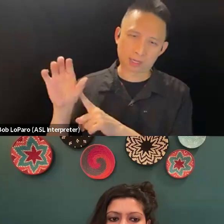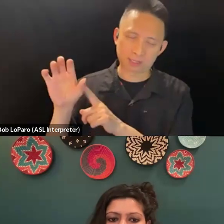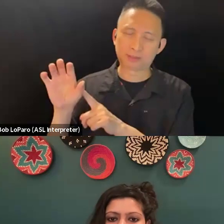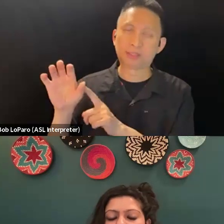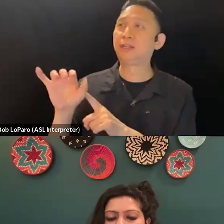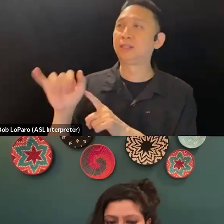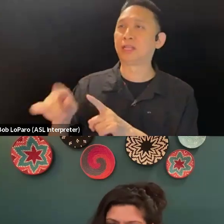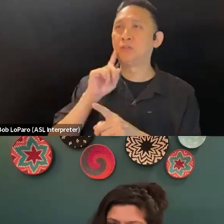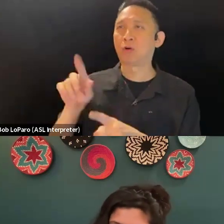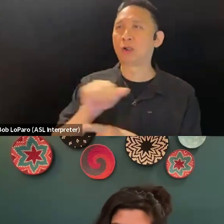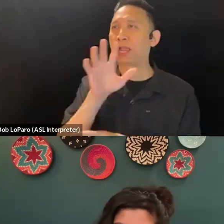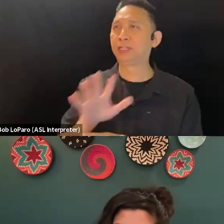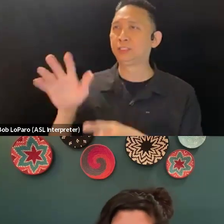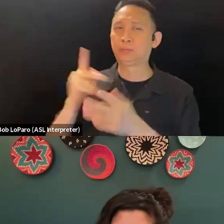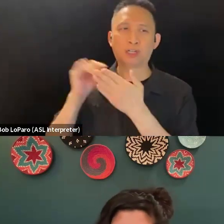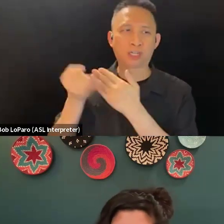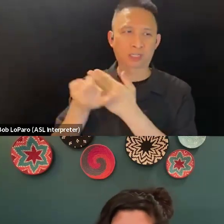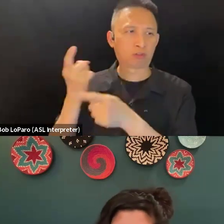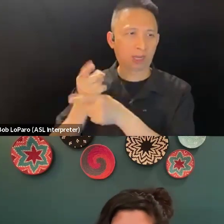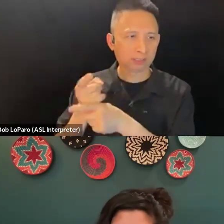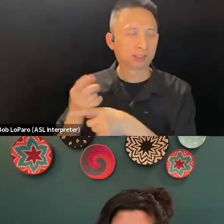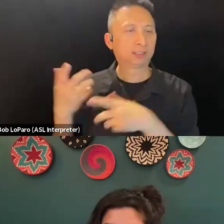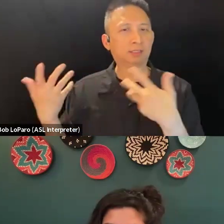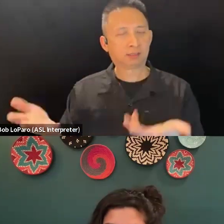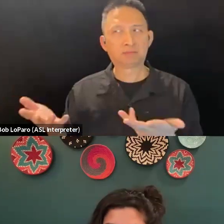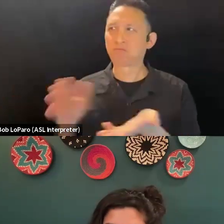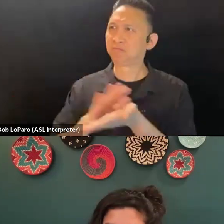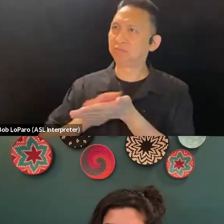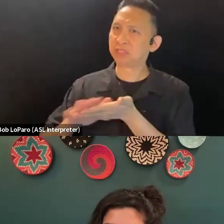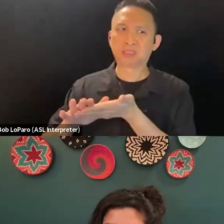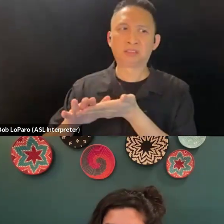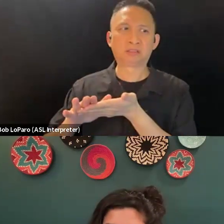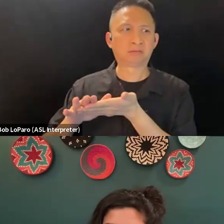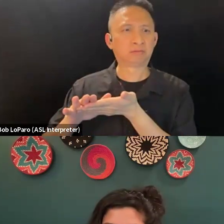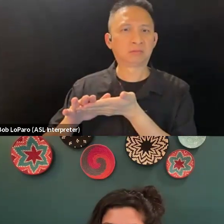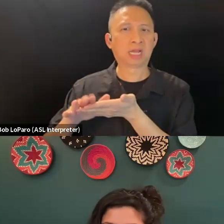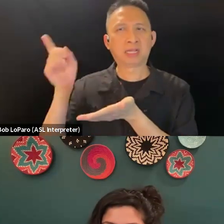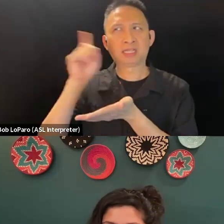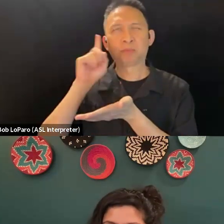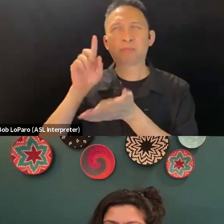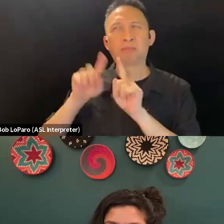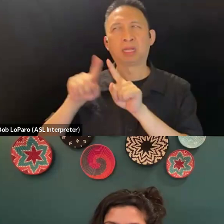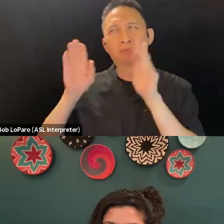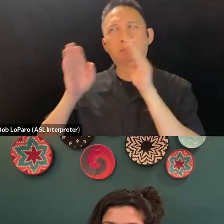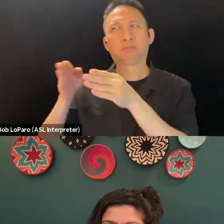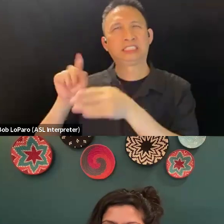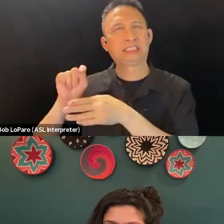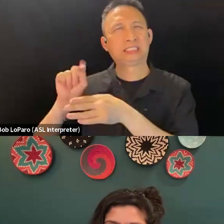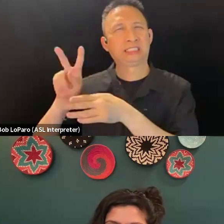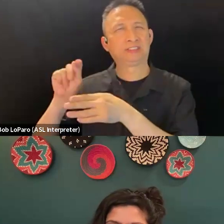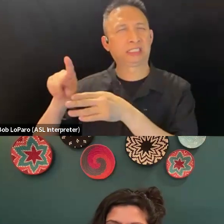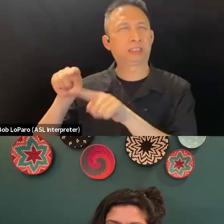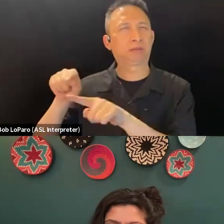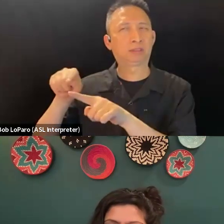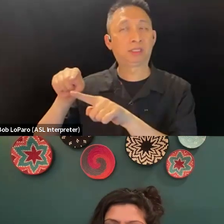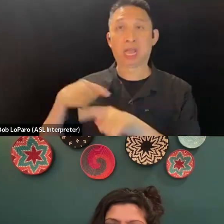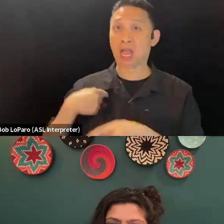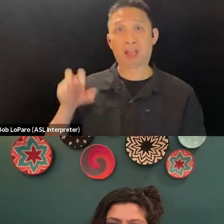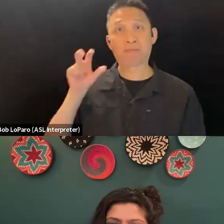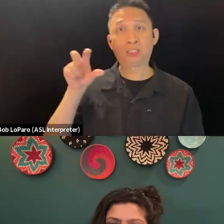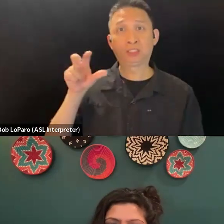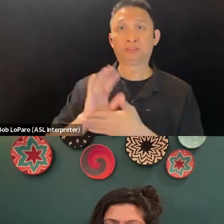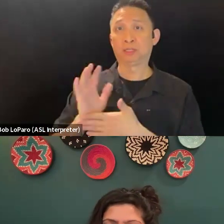nonfiction. That's really good news if that's happening. Because I think like the assumption